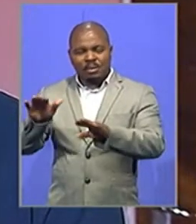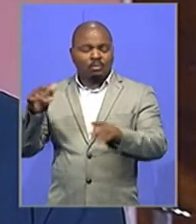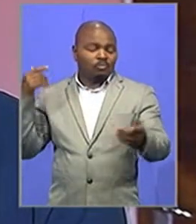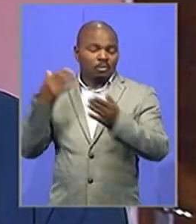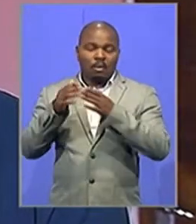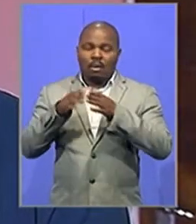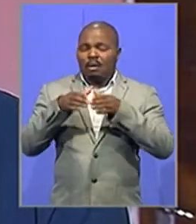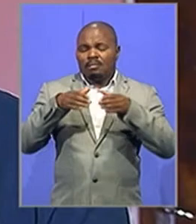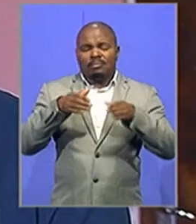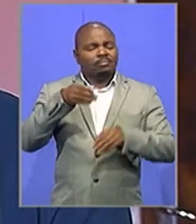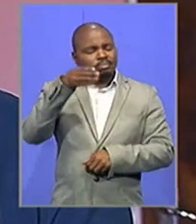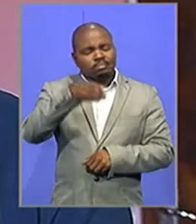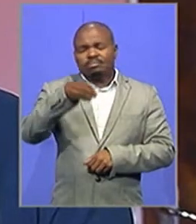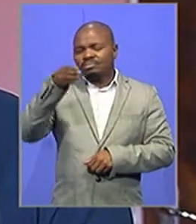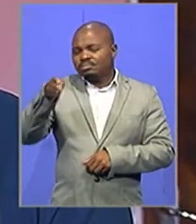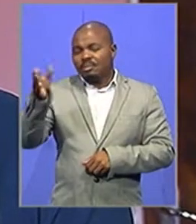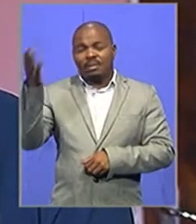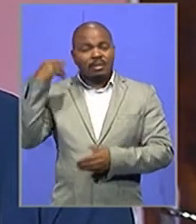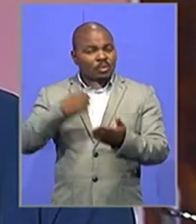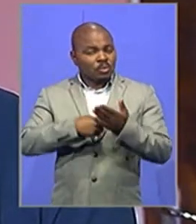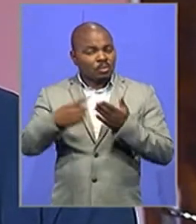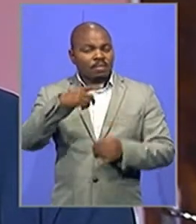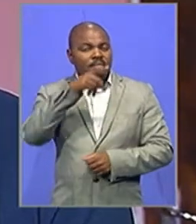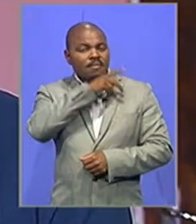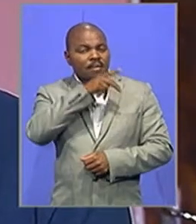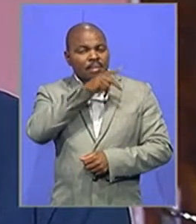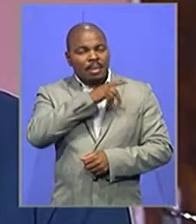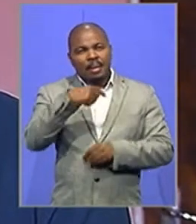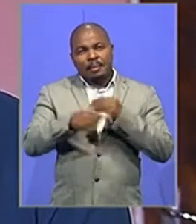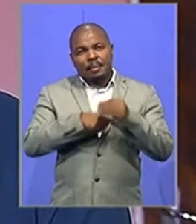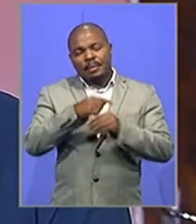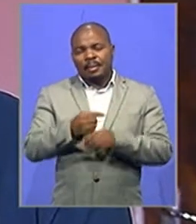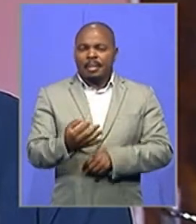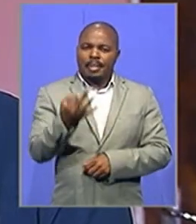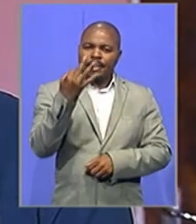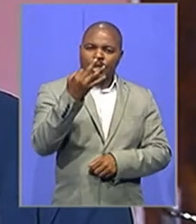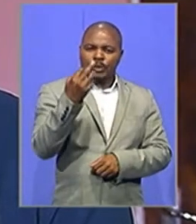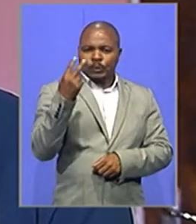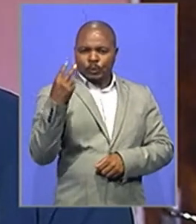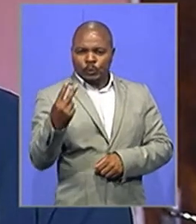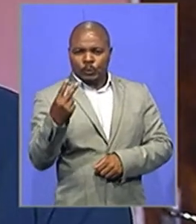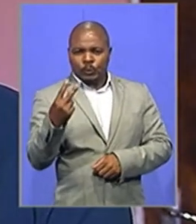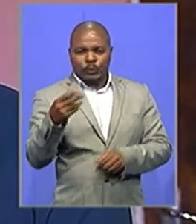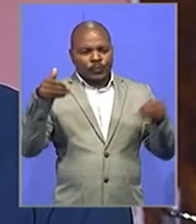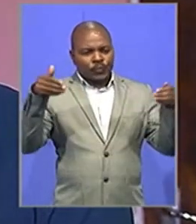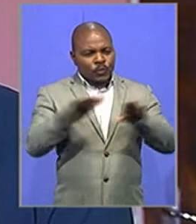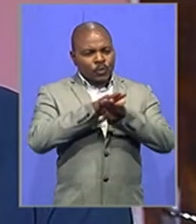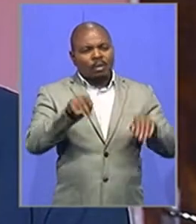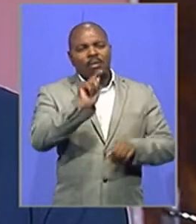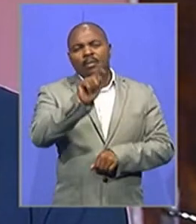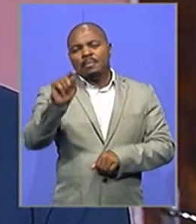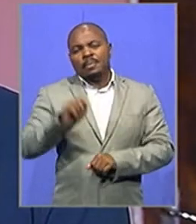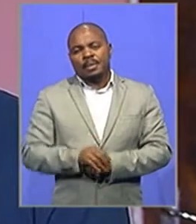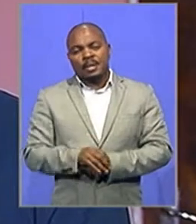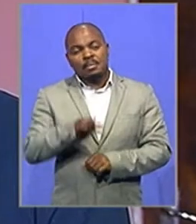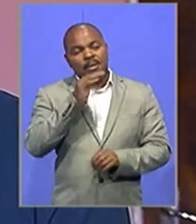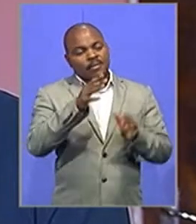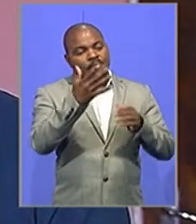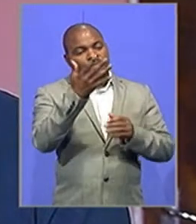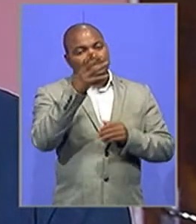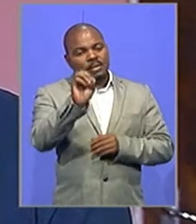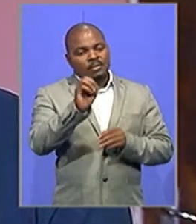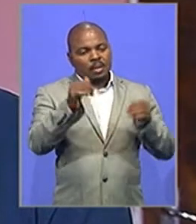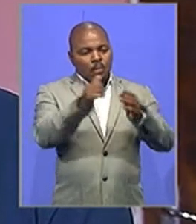increased. You know, last week, Friday, we had about 32 funerals. So on that 50 that we ordered last